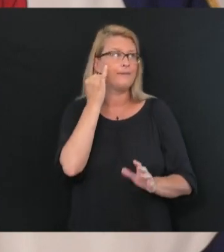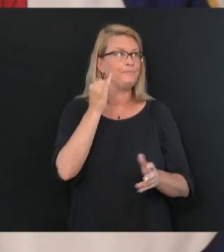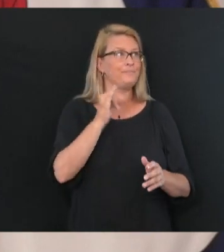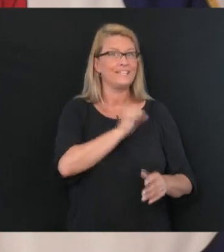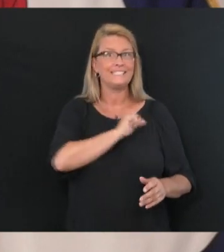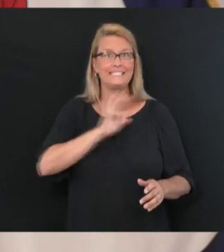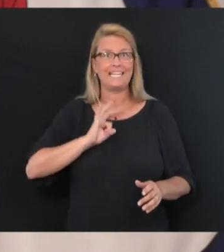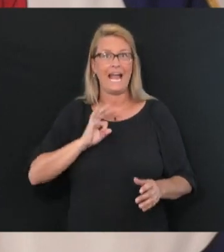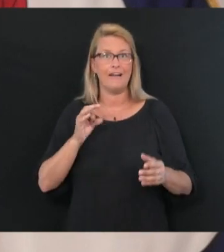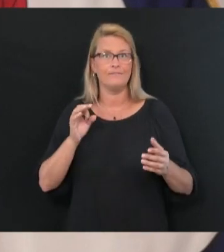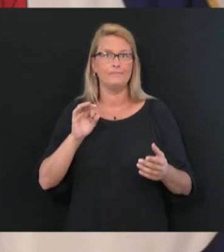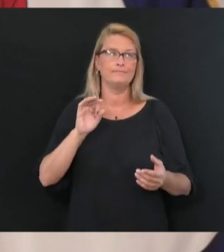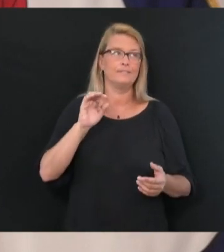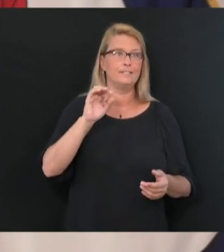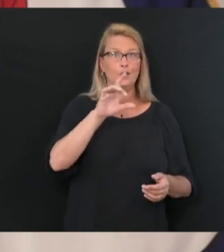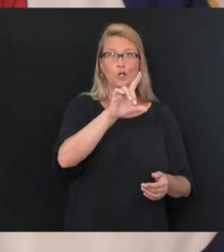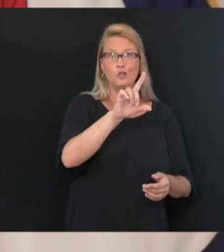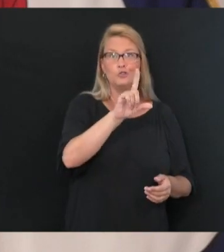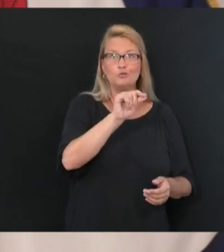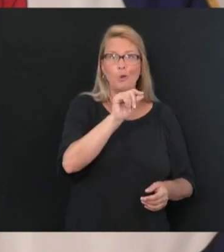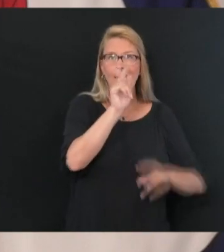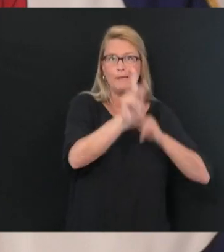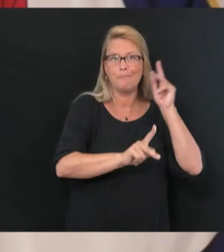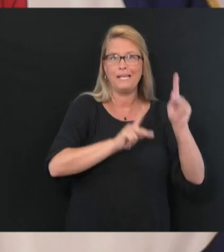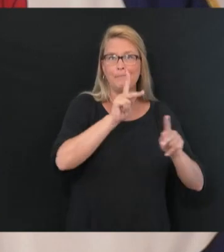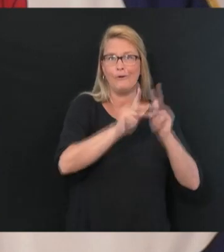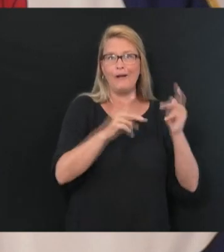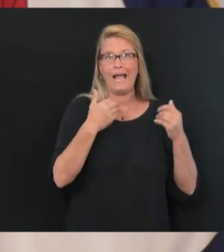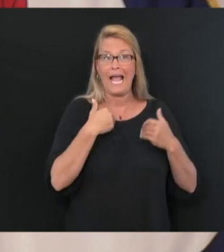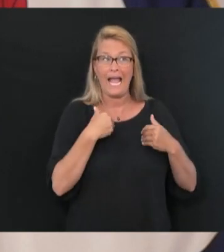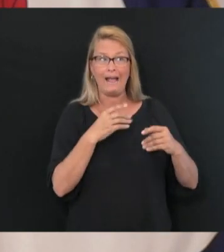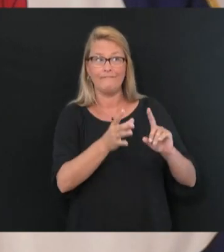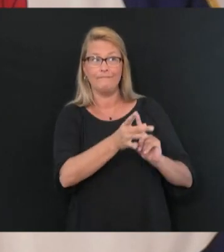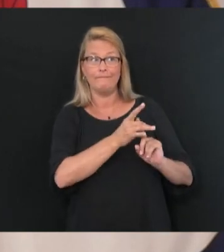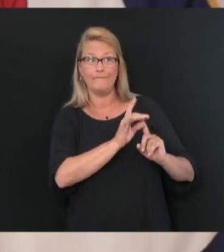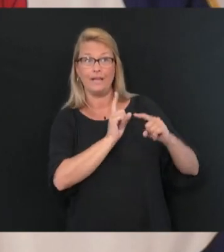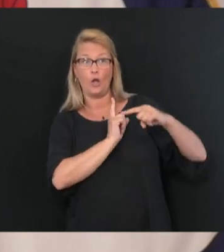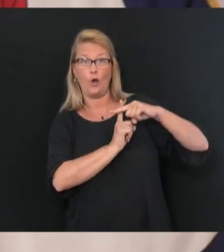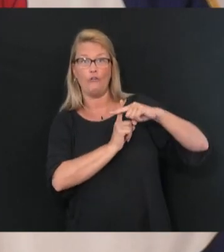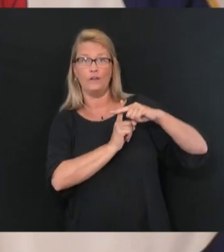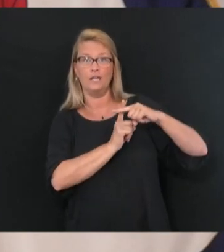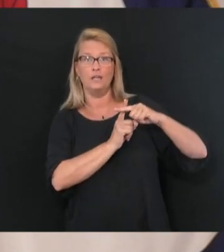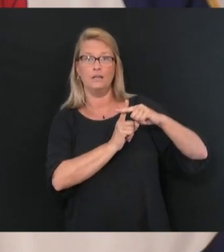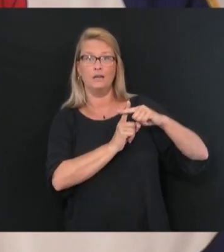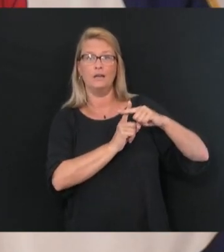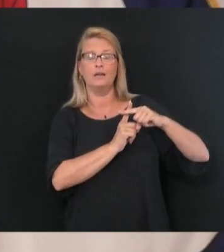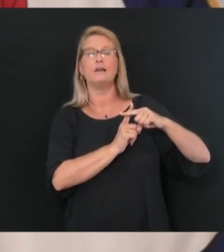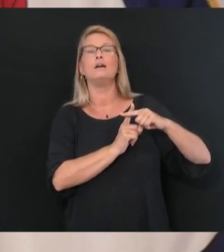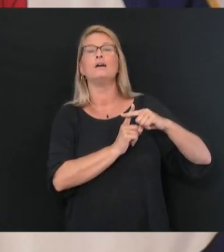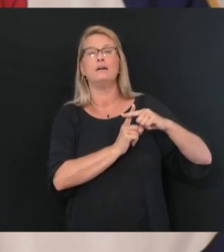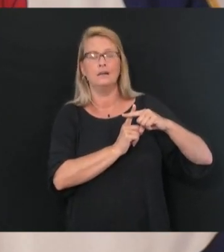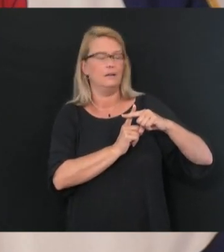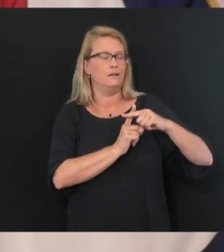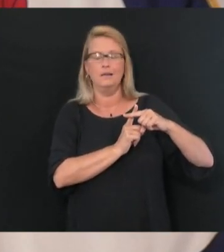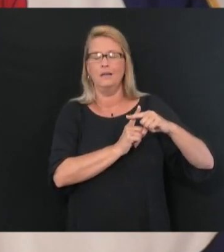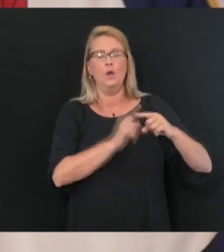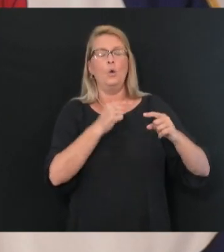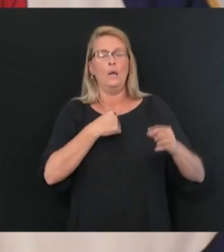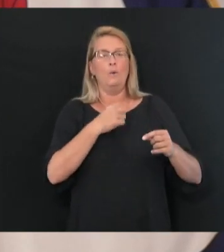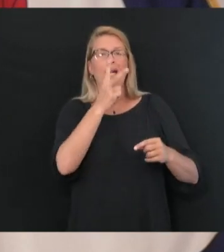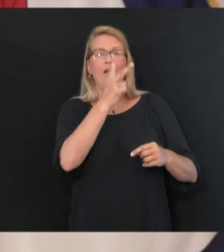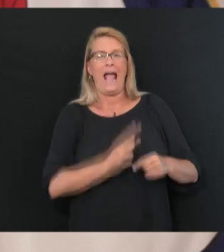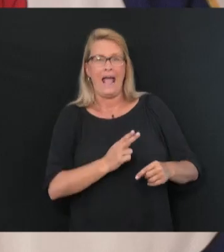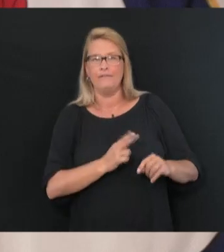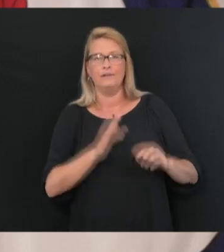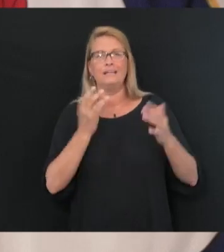counted that as half of that, as a 10. Well, we're going to change that back to counting the staff